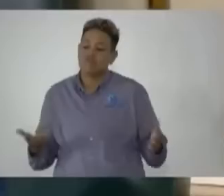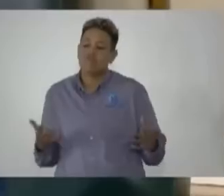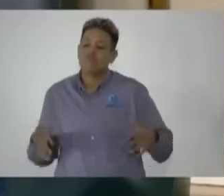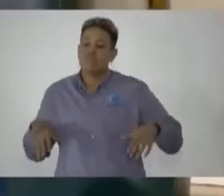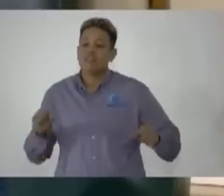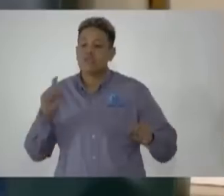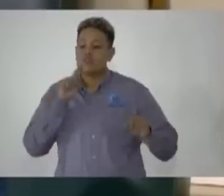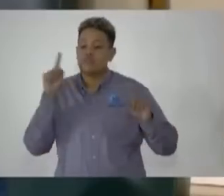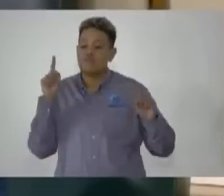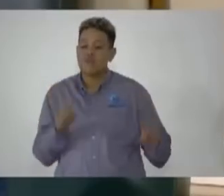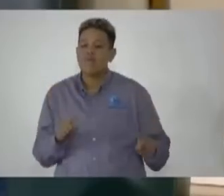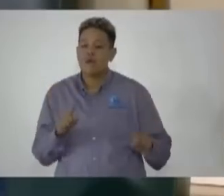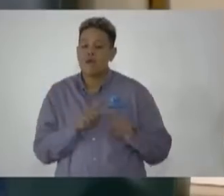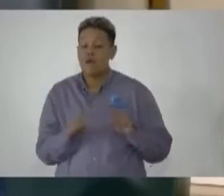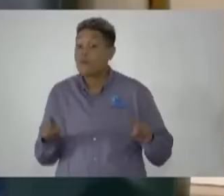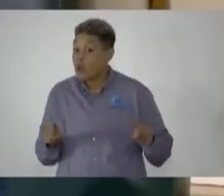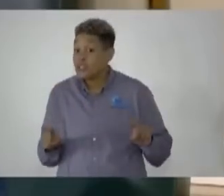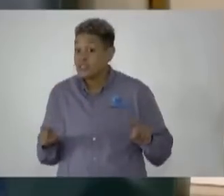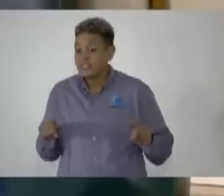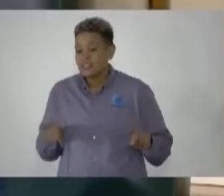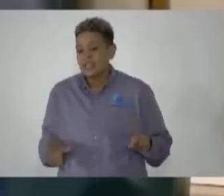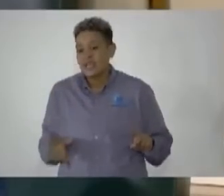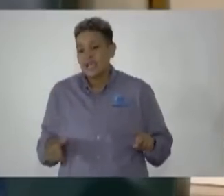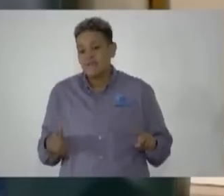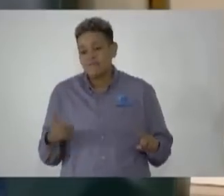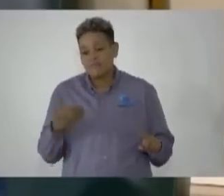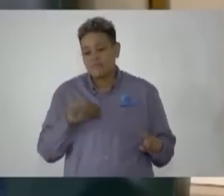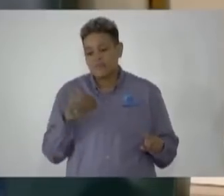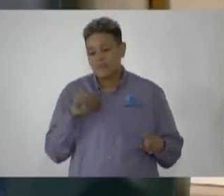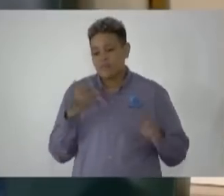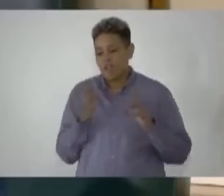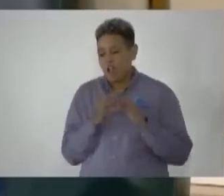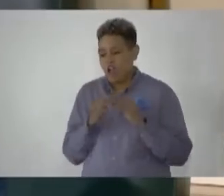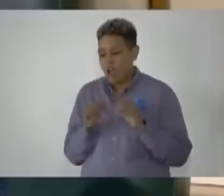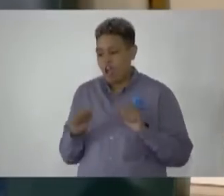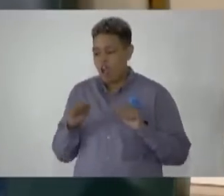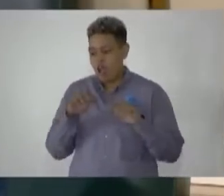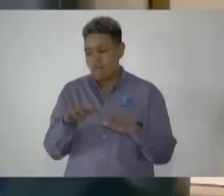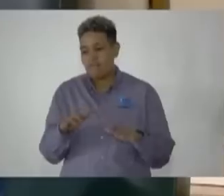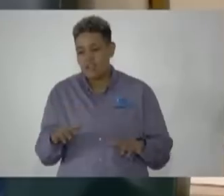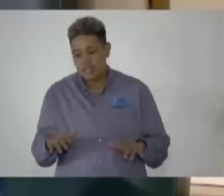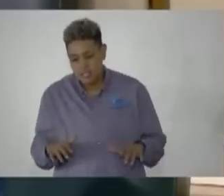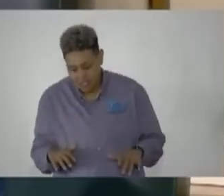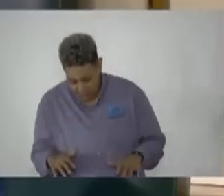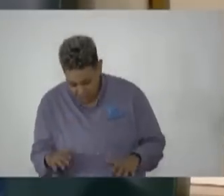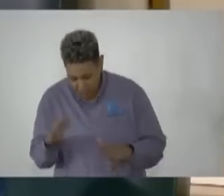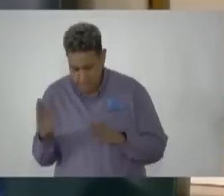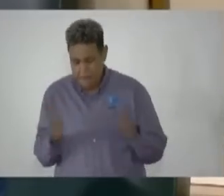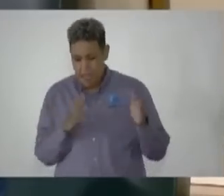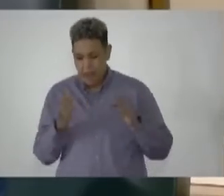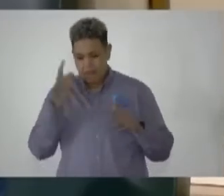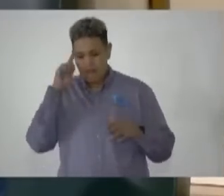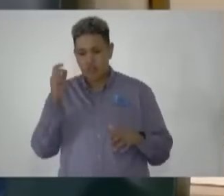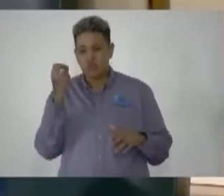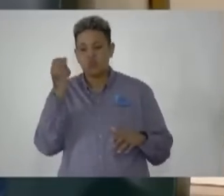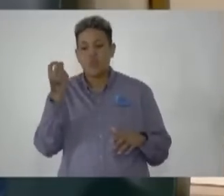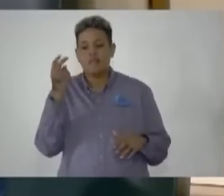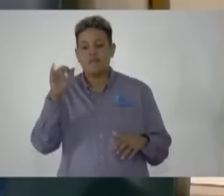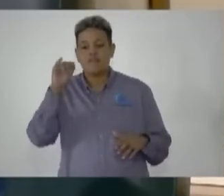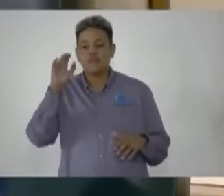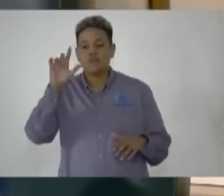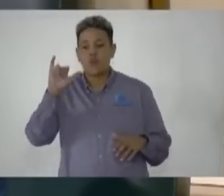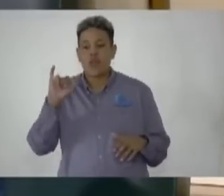take the report. But there is a conference that is being planned for the 12th of